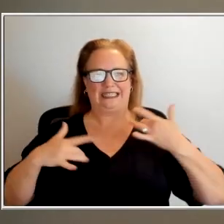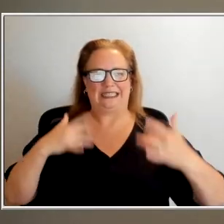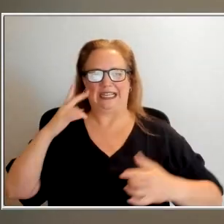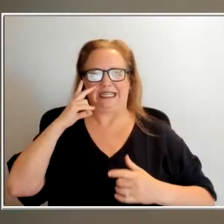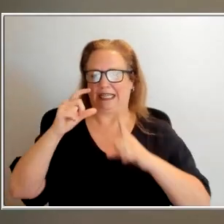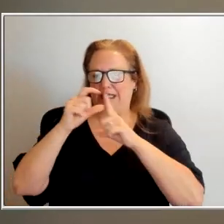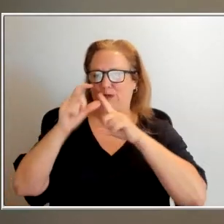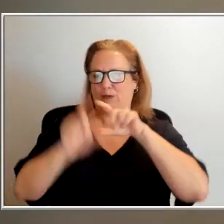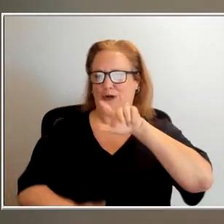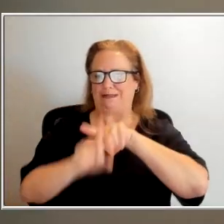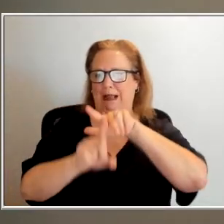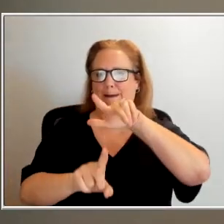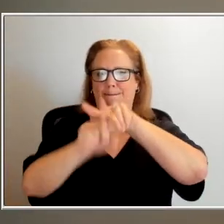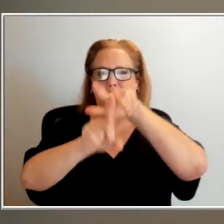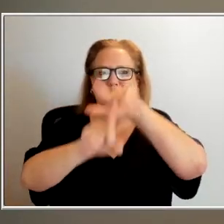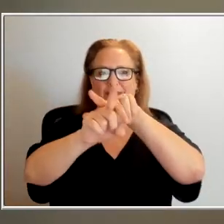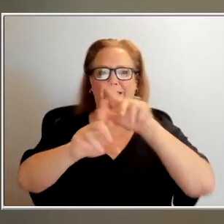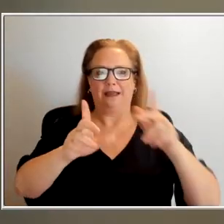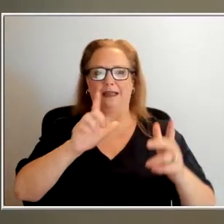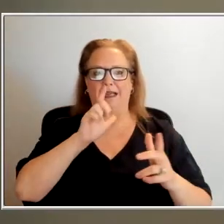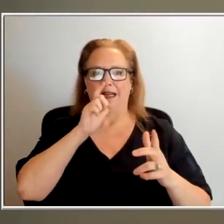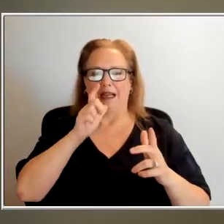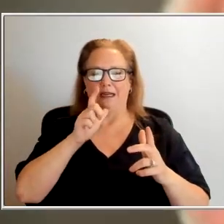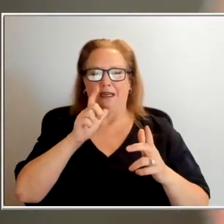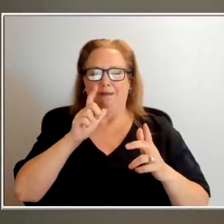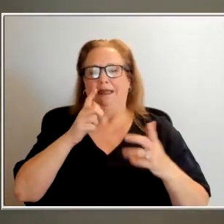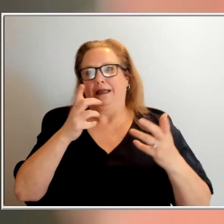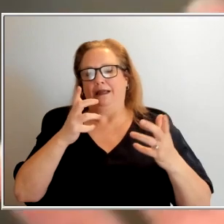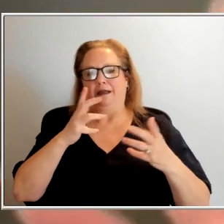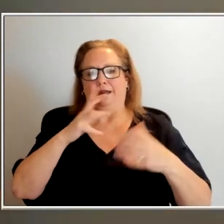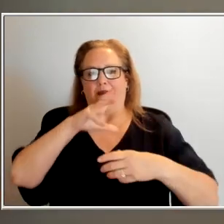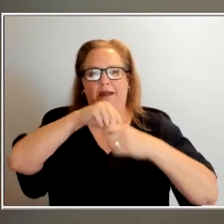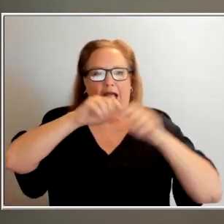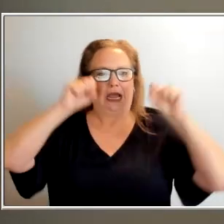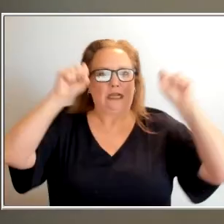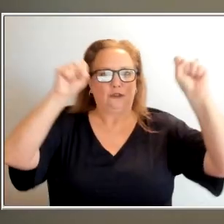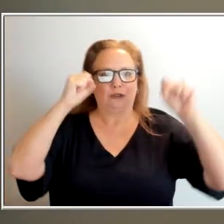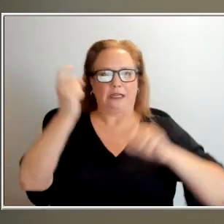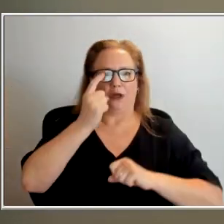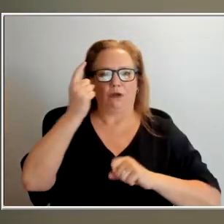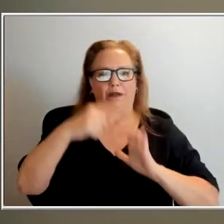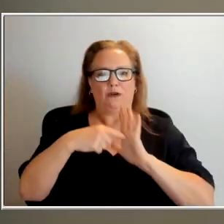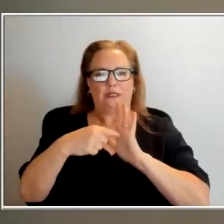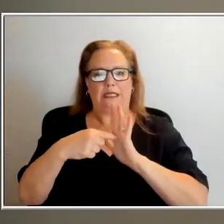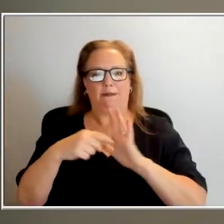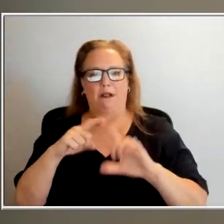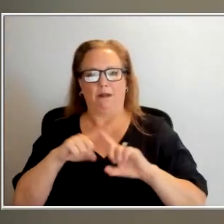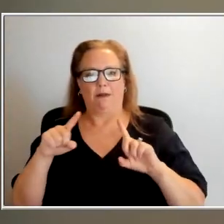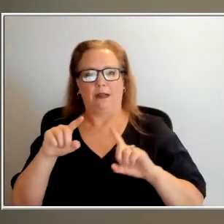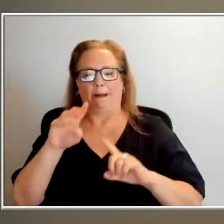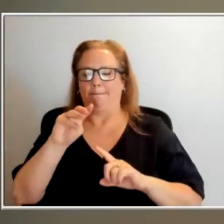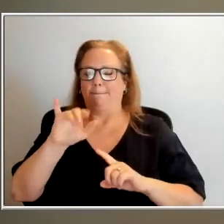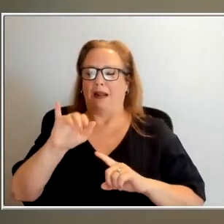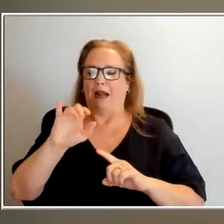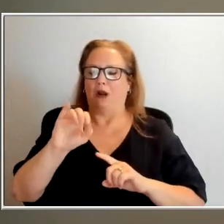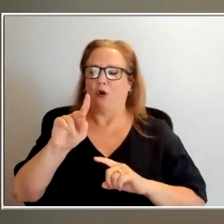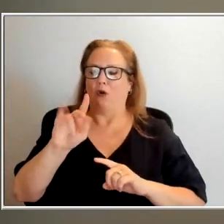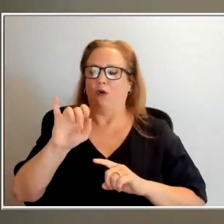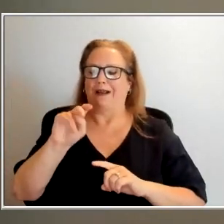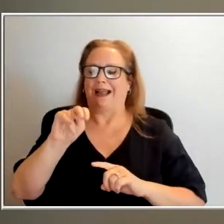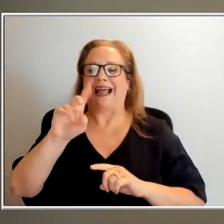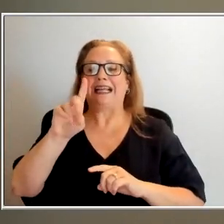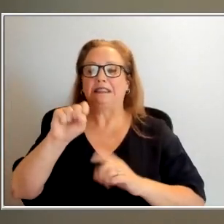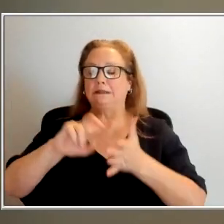words come up, and not just be siloed into, exercise only as an example. But myokines are really